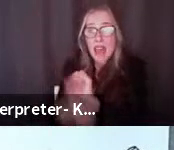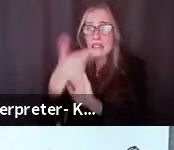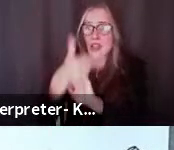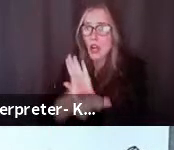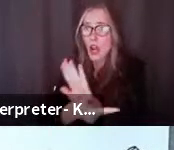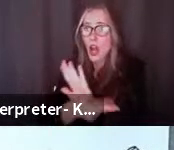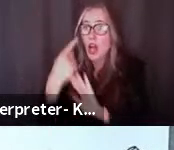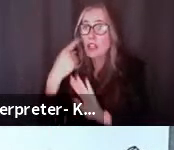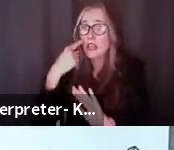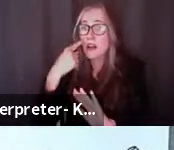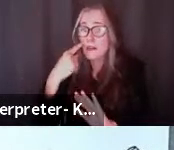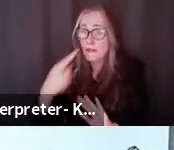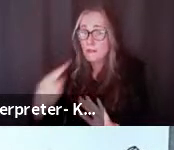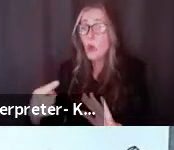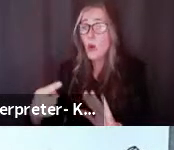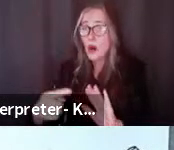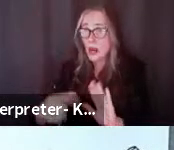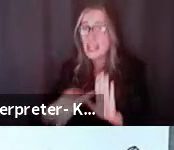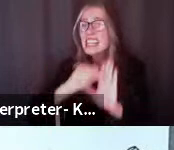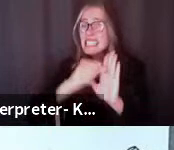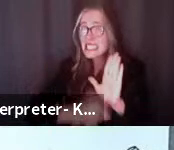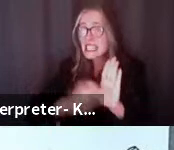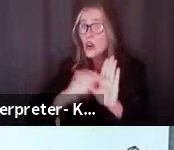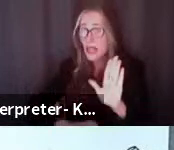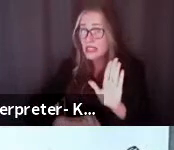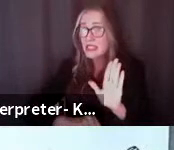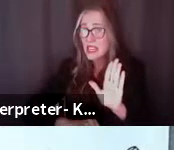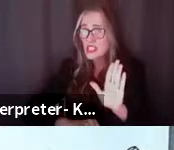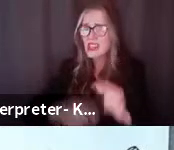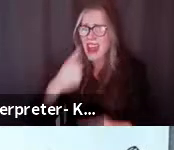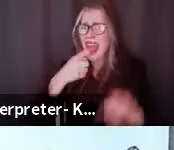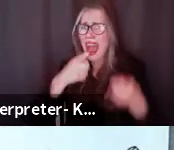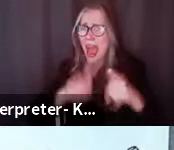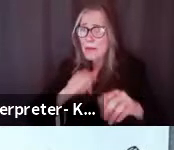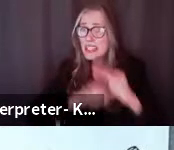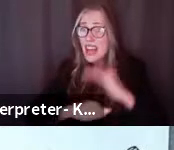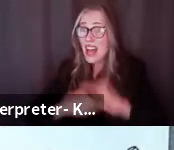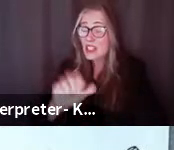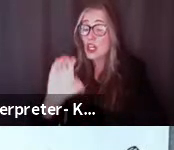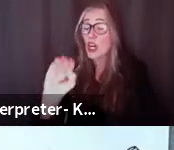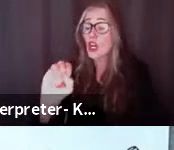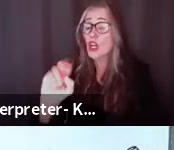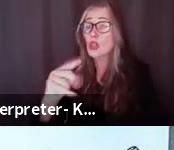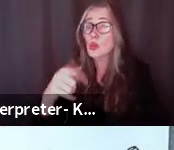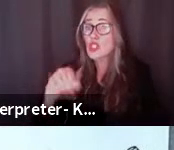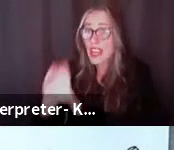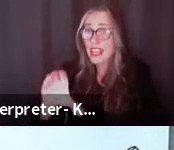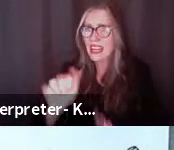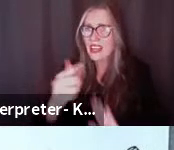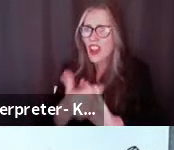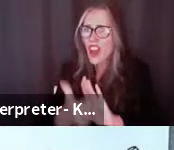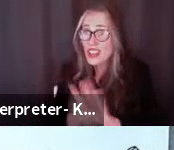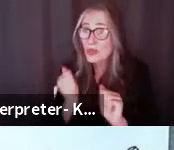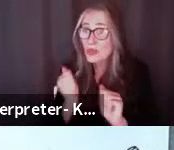people were sterilized under these laws between 1907 and the 1970s